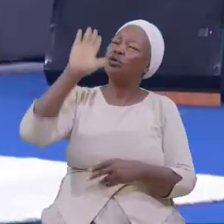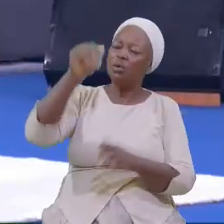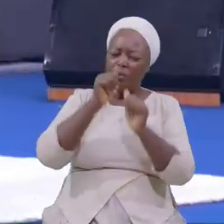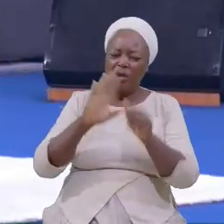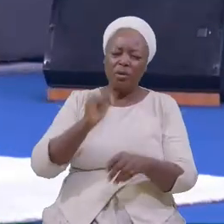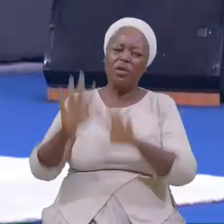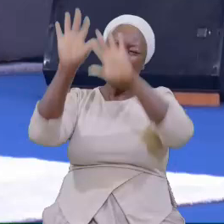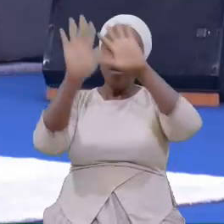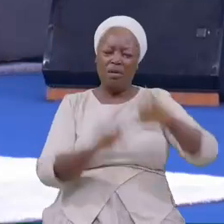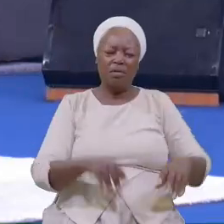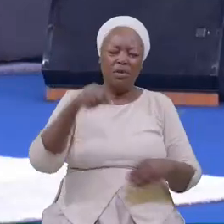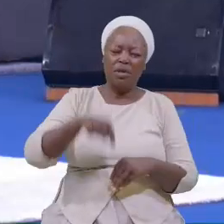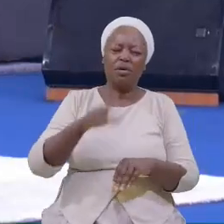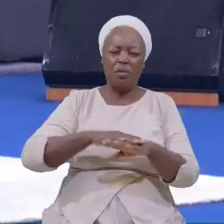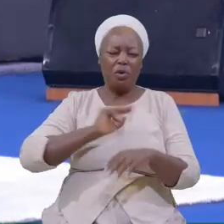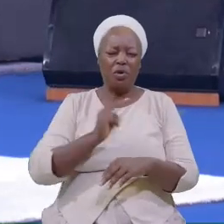showered down.